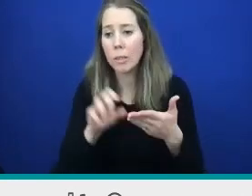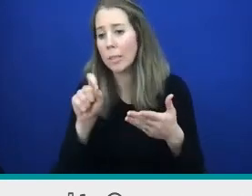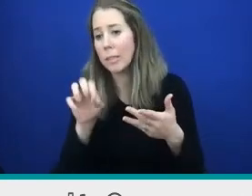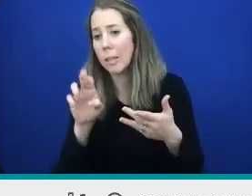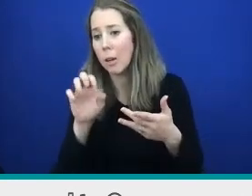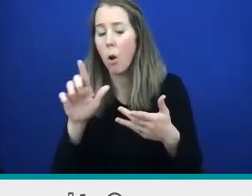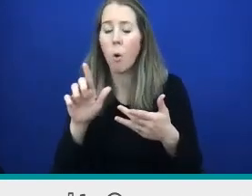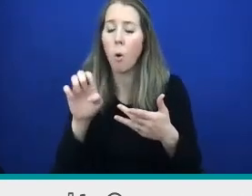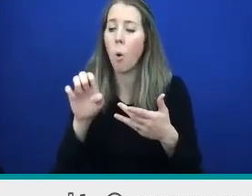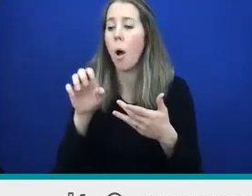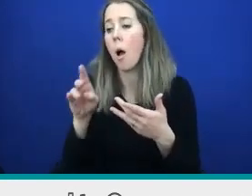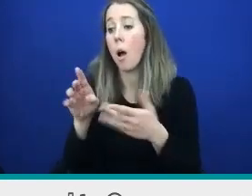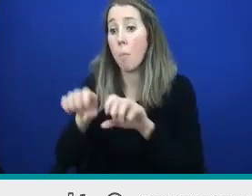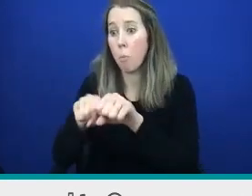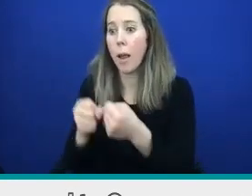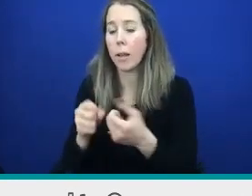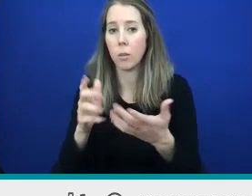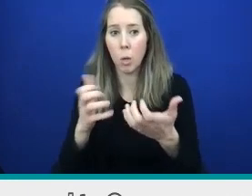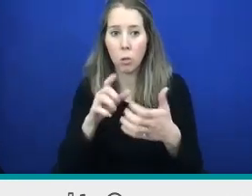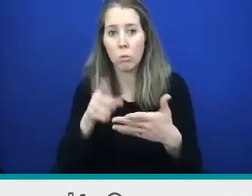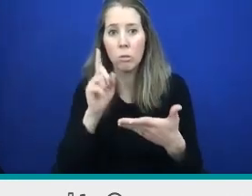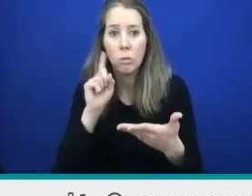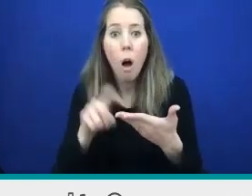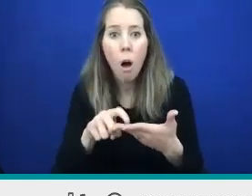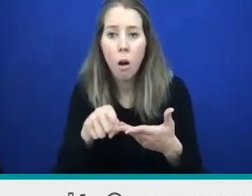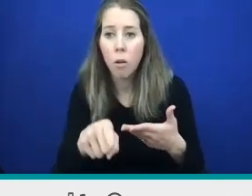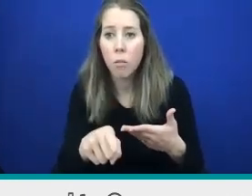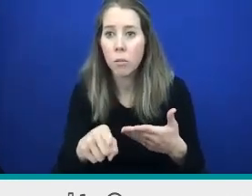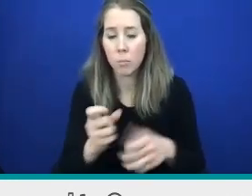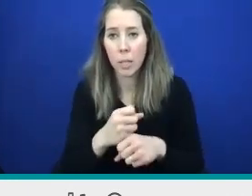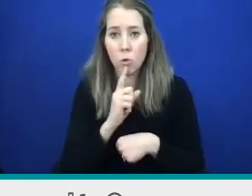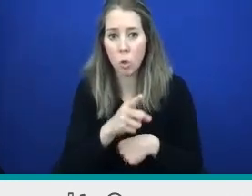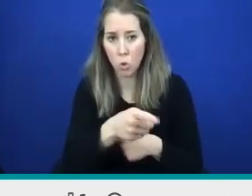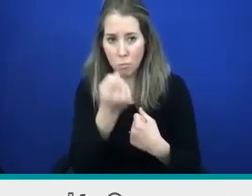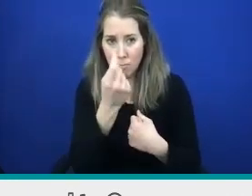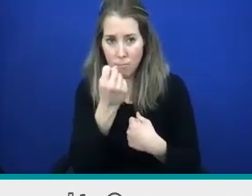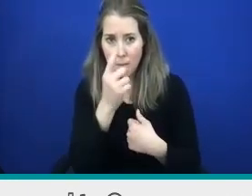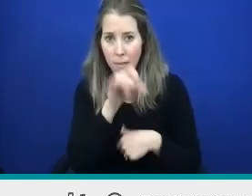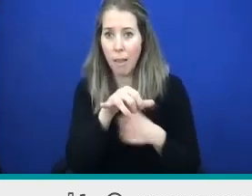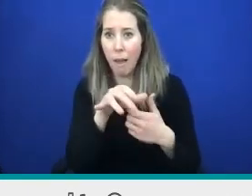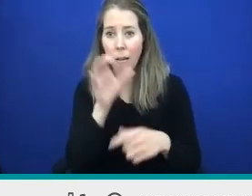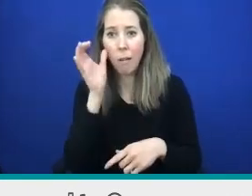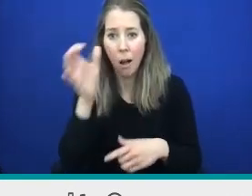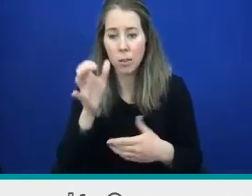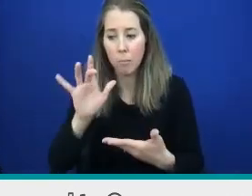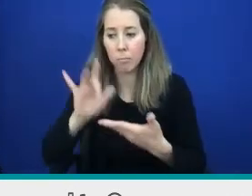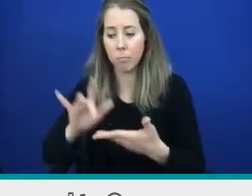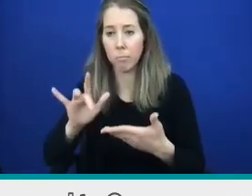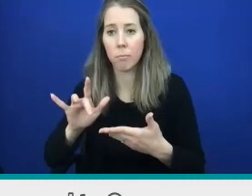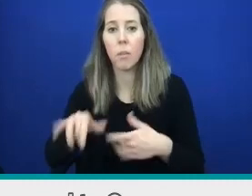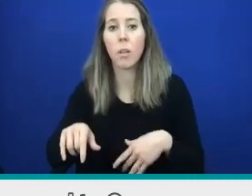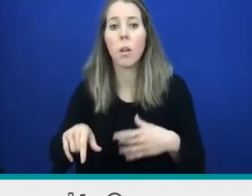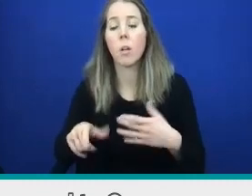see a sterile break, I want you to be able to flag that in the video to make sure that you understand that concept. So again, a great way in terms